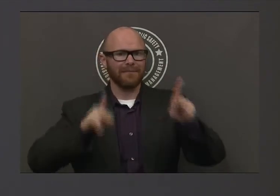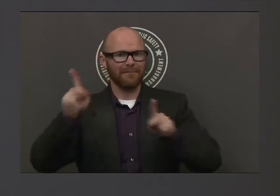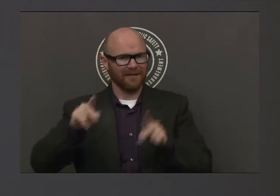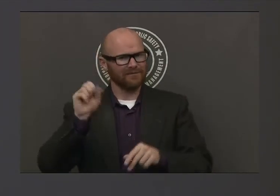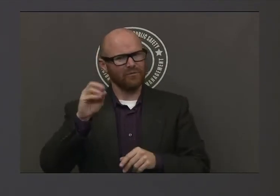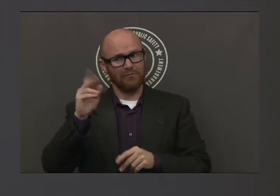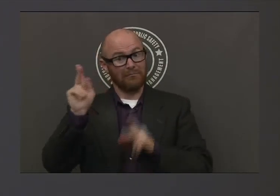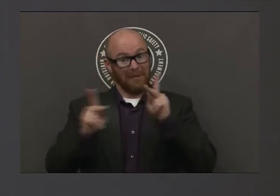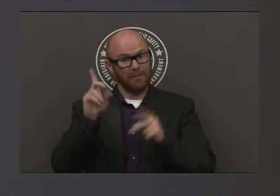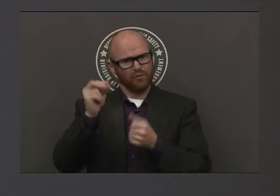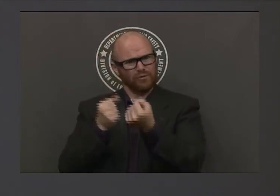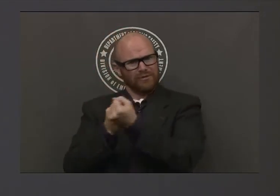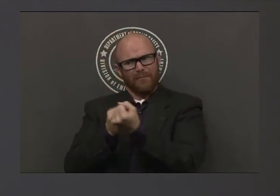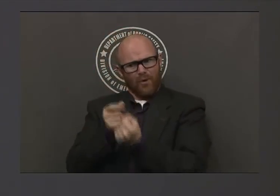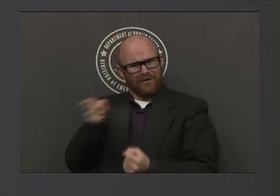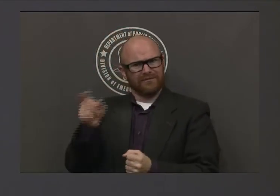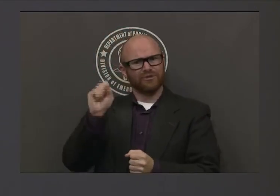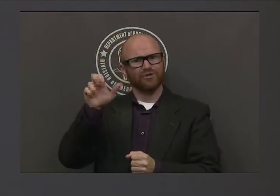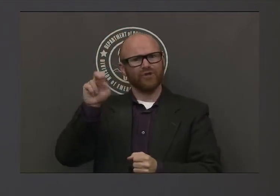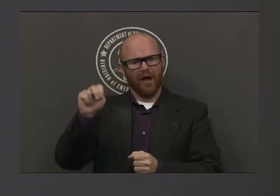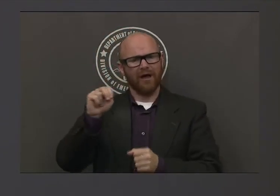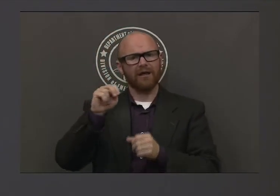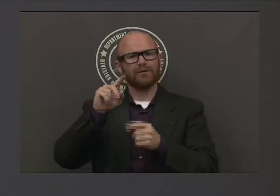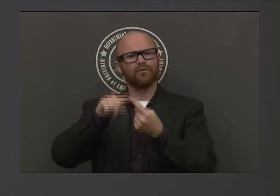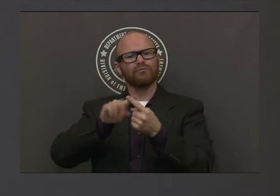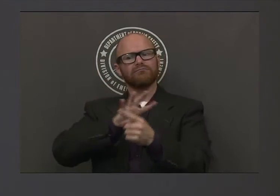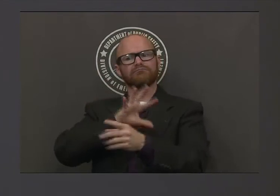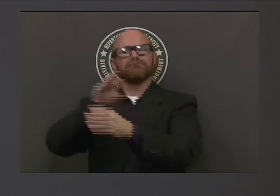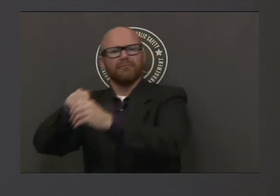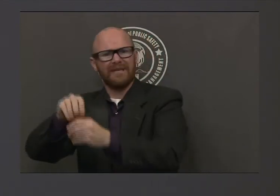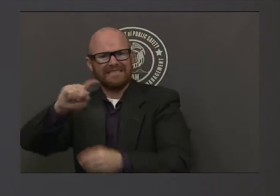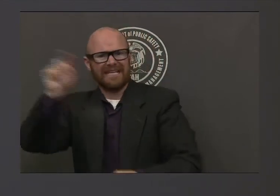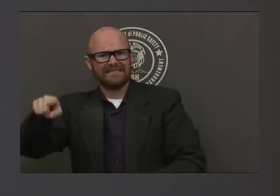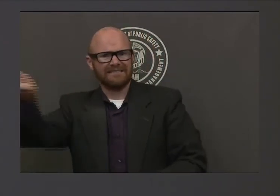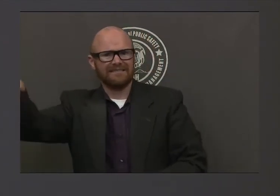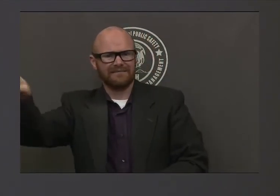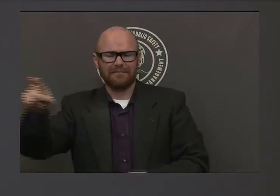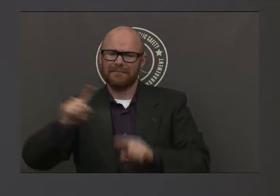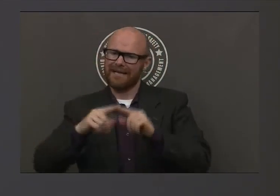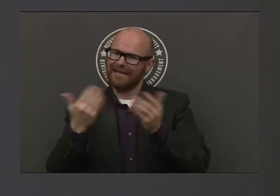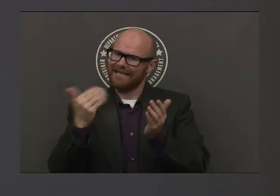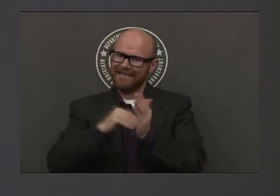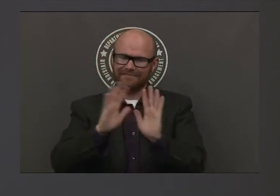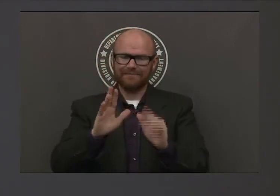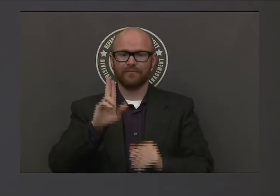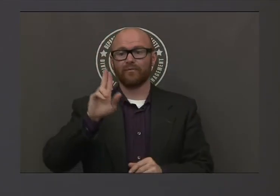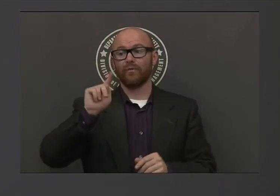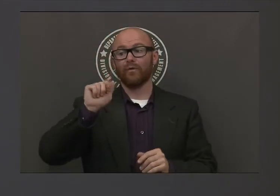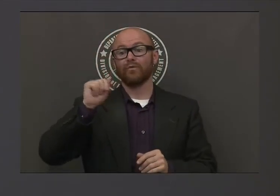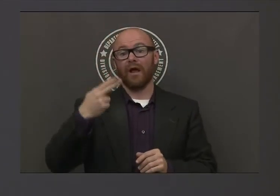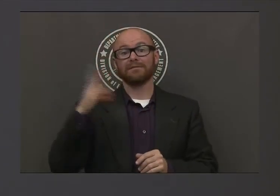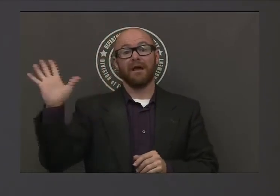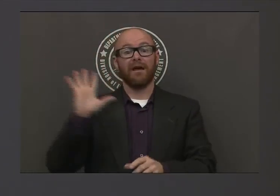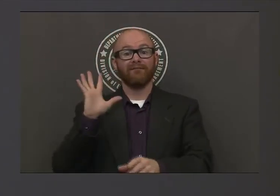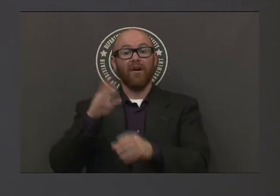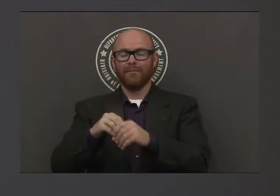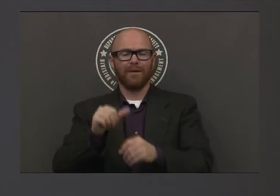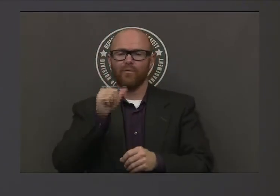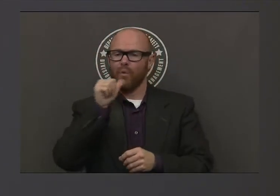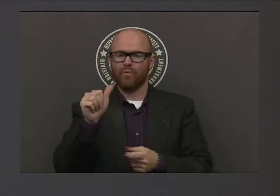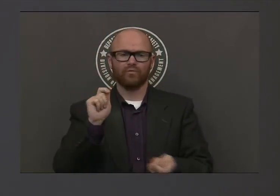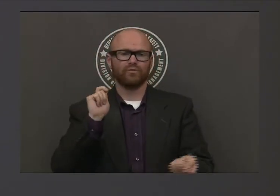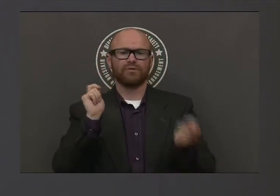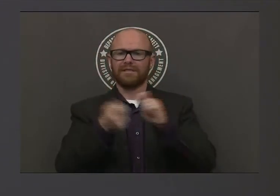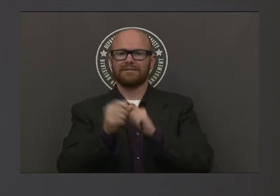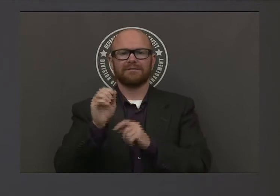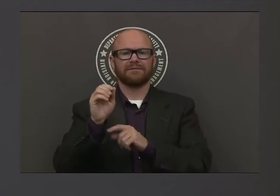doing and inserting himself. But I don't think it's disputable. Utah's involvement will not change the outcome of